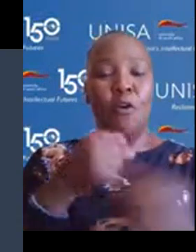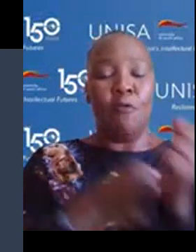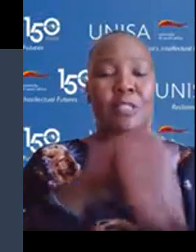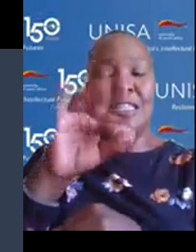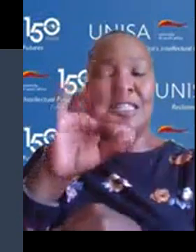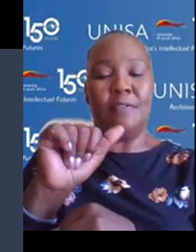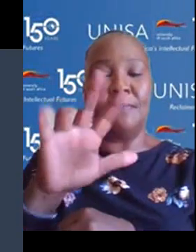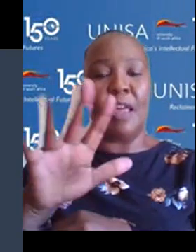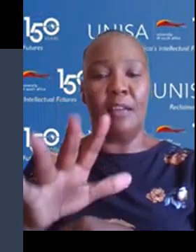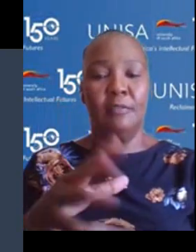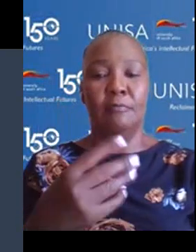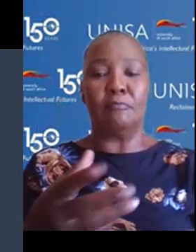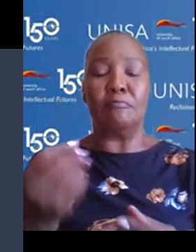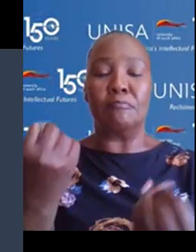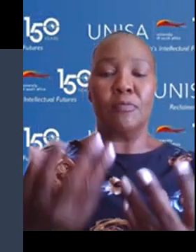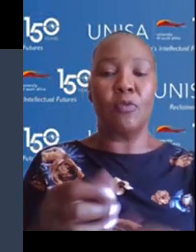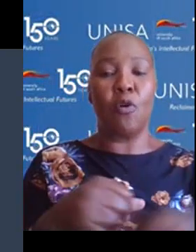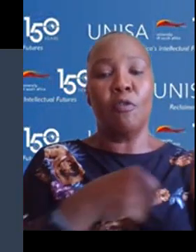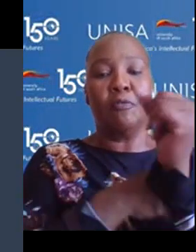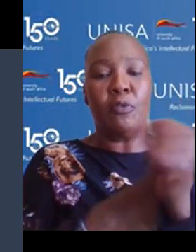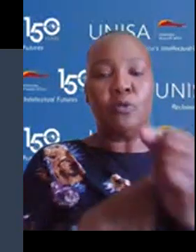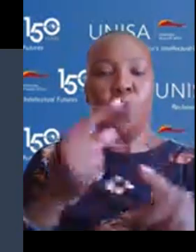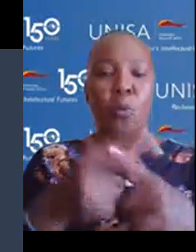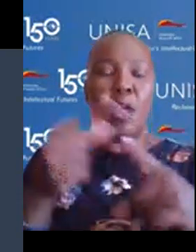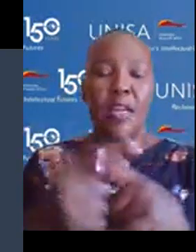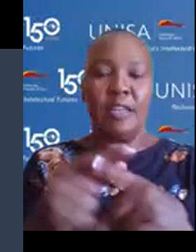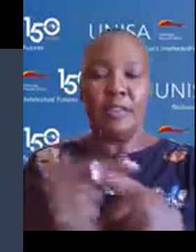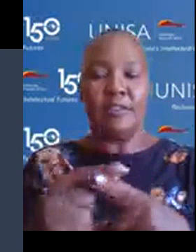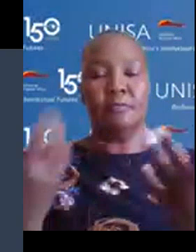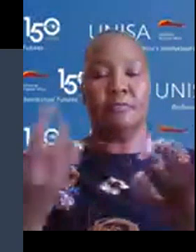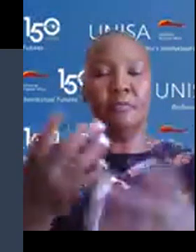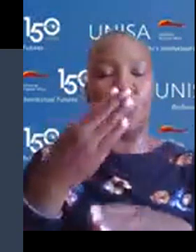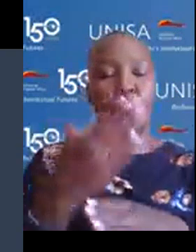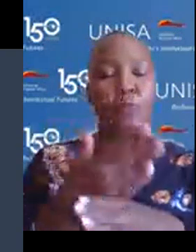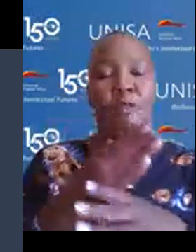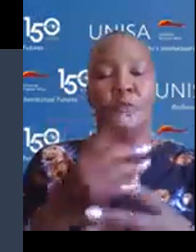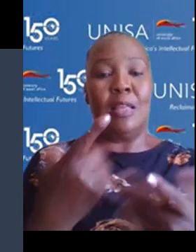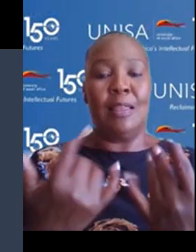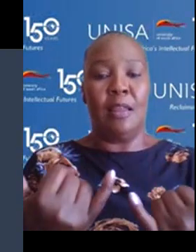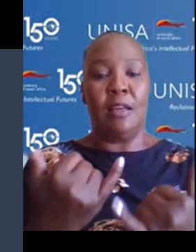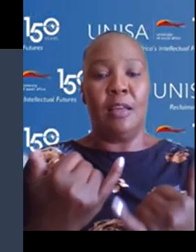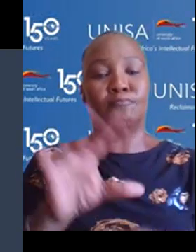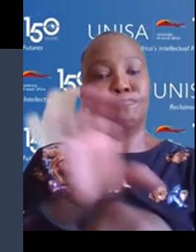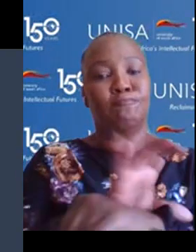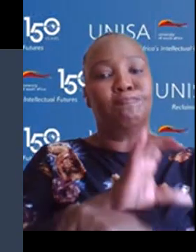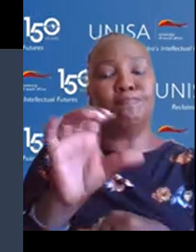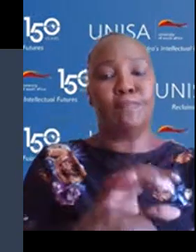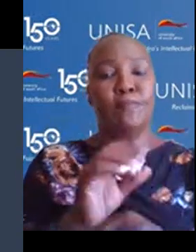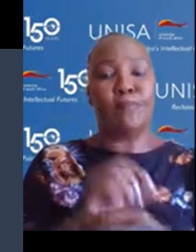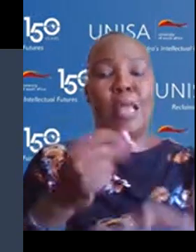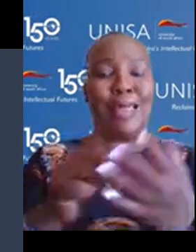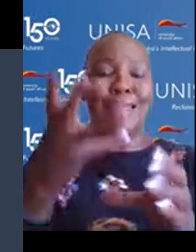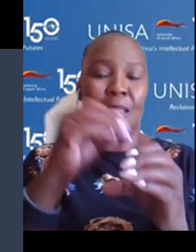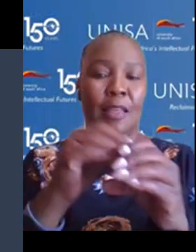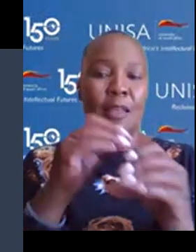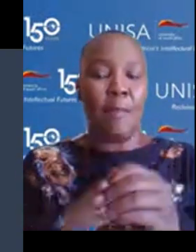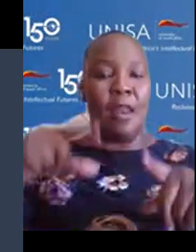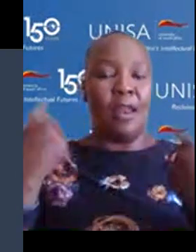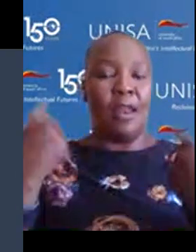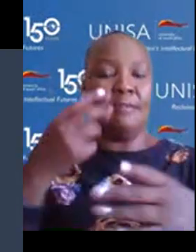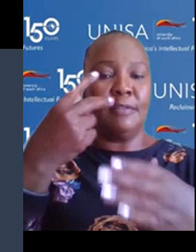apps and you will get Office, Word, all of the ones that you'll be working with. And it's on your computer and you just sign in with your My Life email